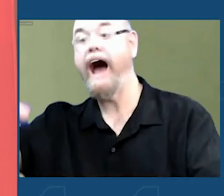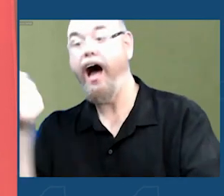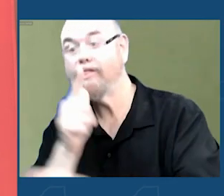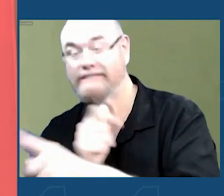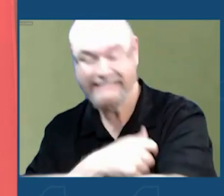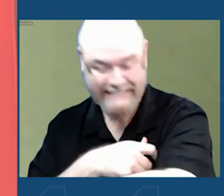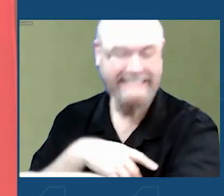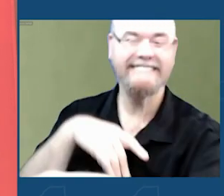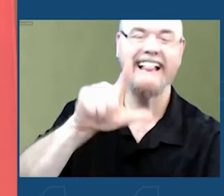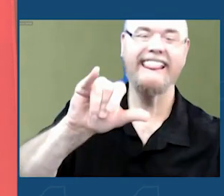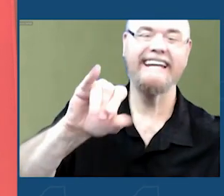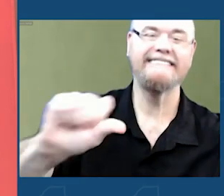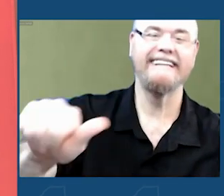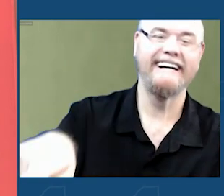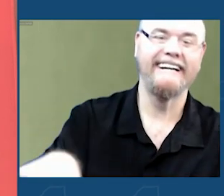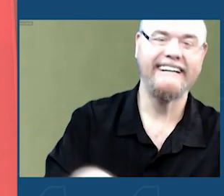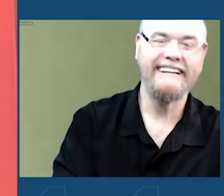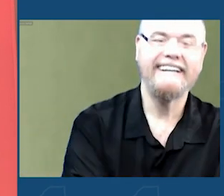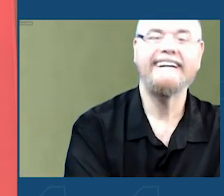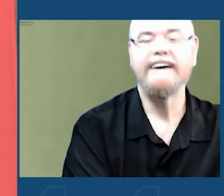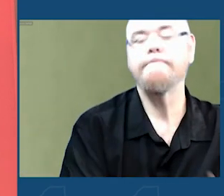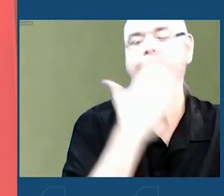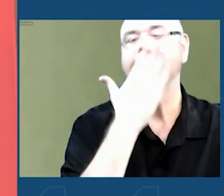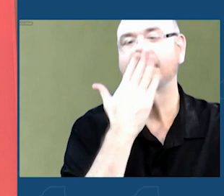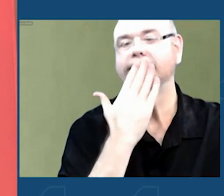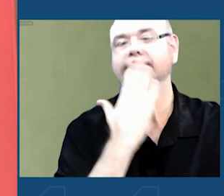sister. Thank you.